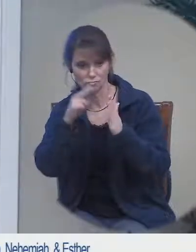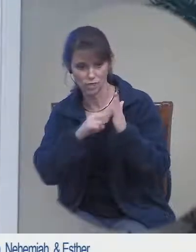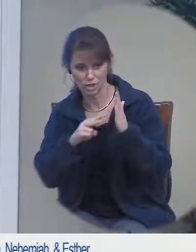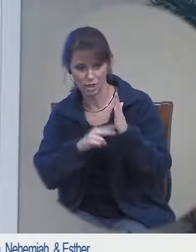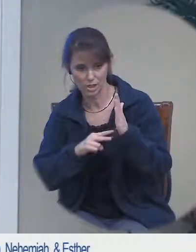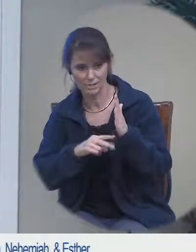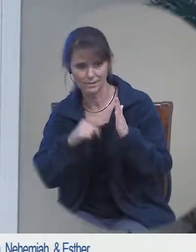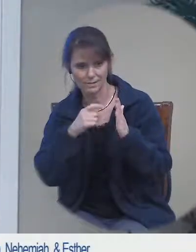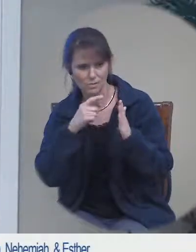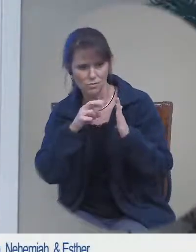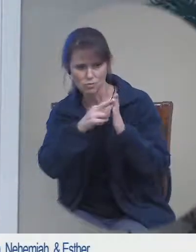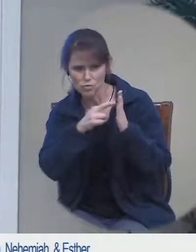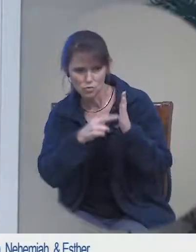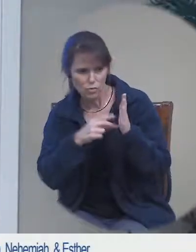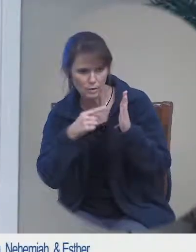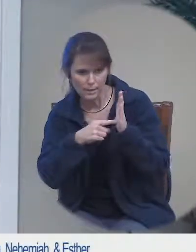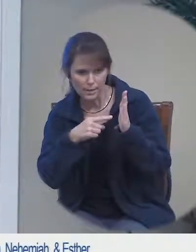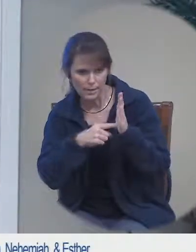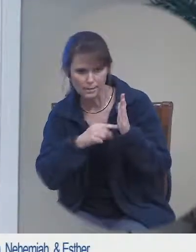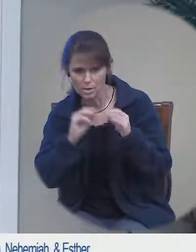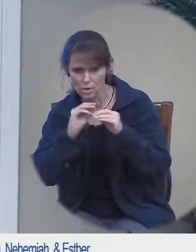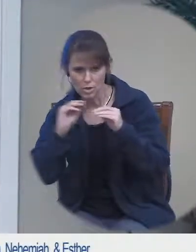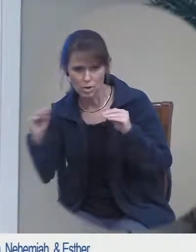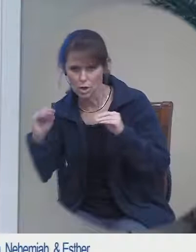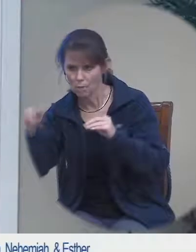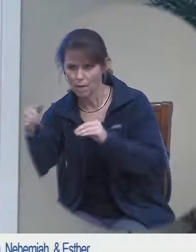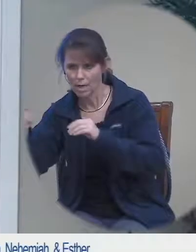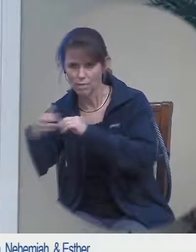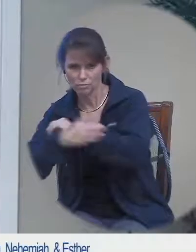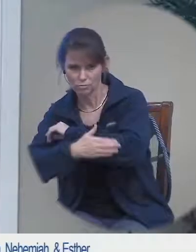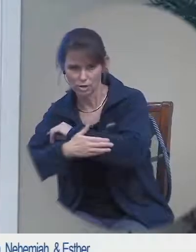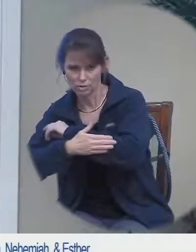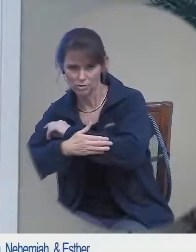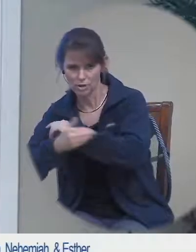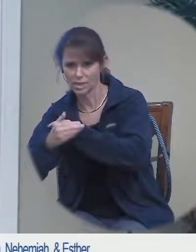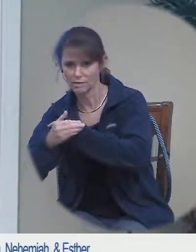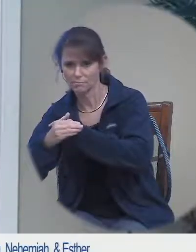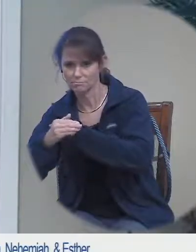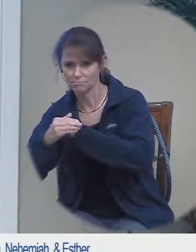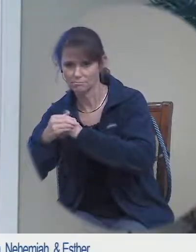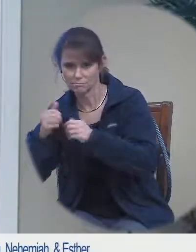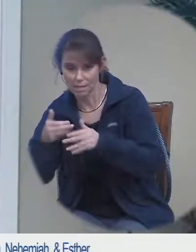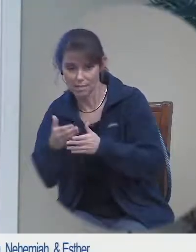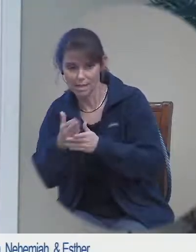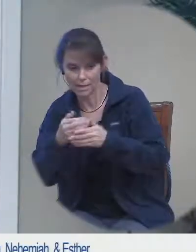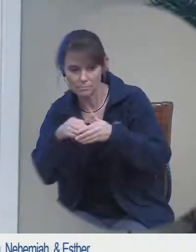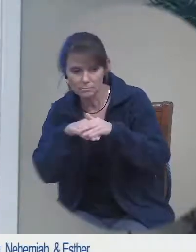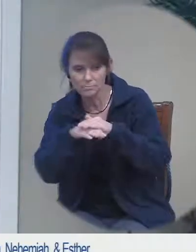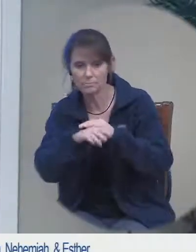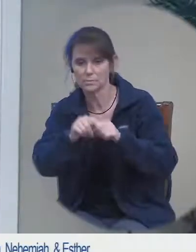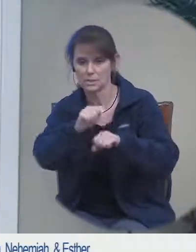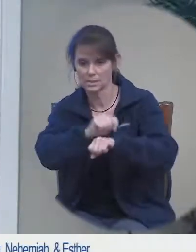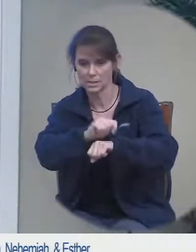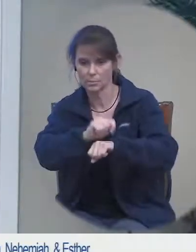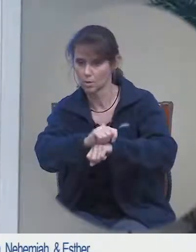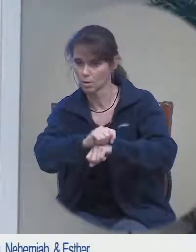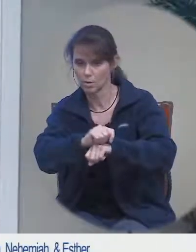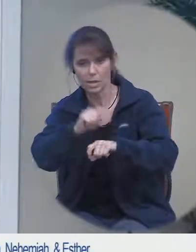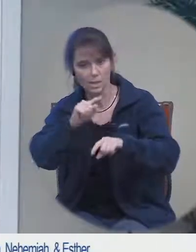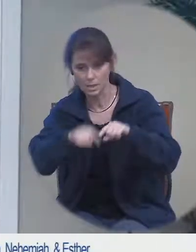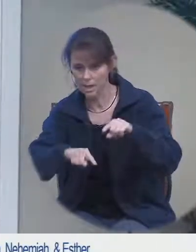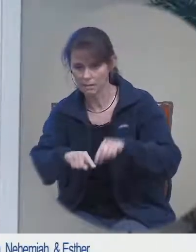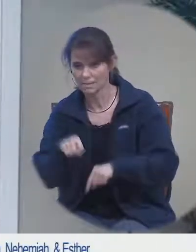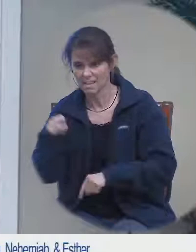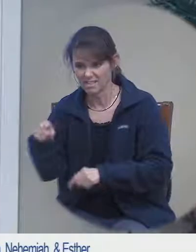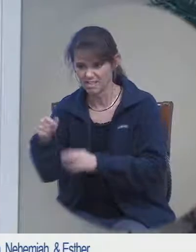or Moabite should ever enter the assembly of God, because they did not meet the sons of Israel with bread and water, but hired